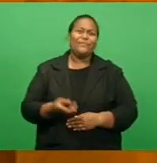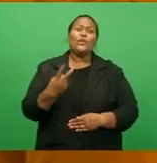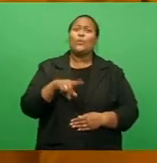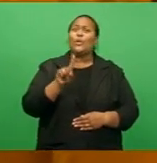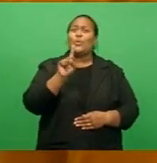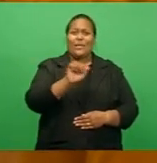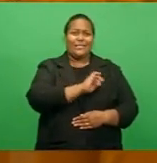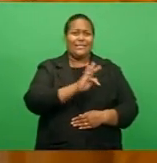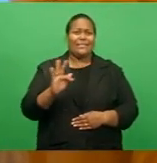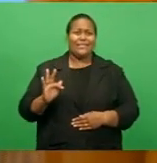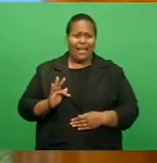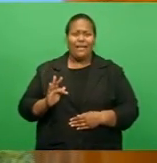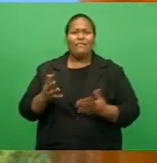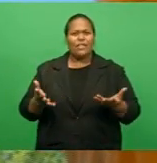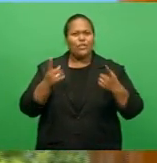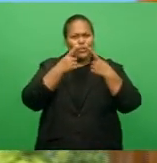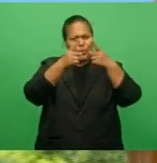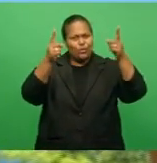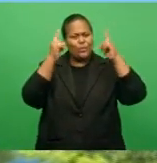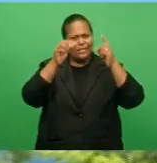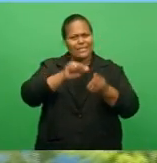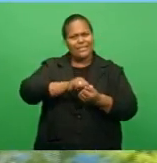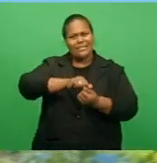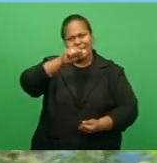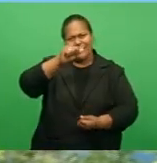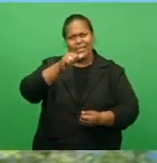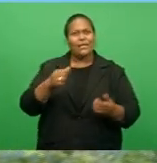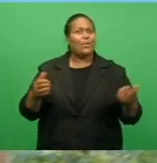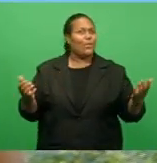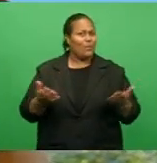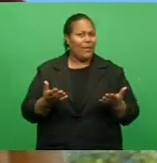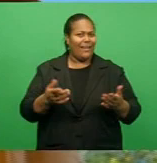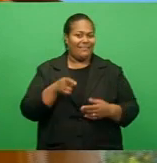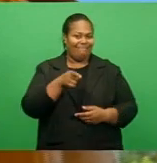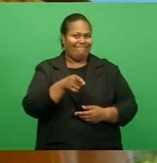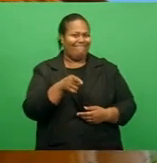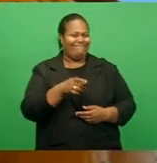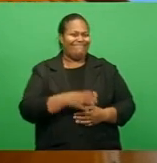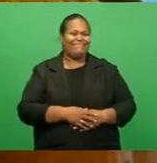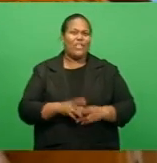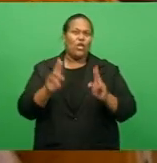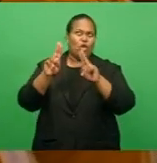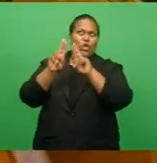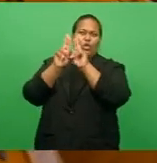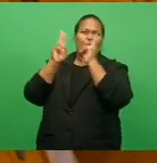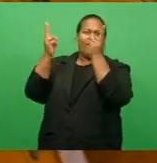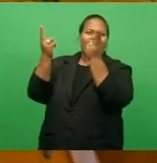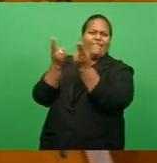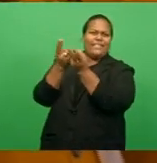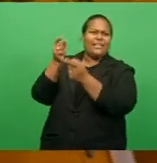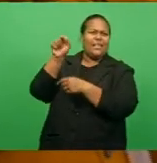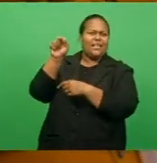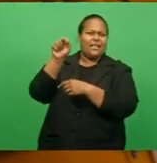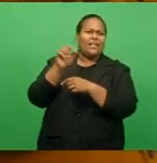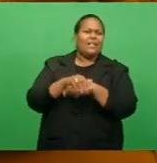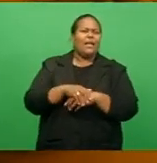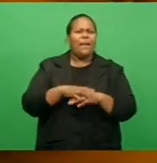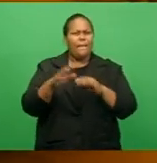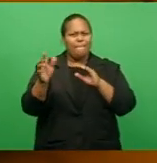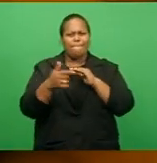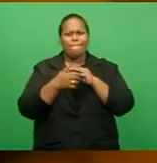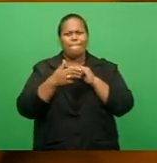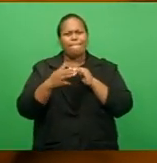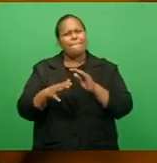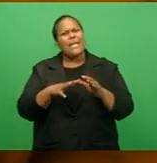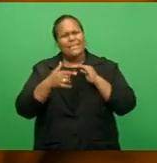in charge today graduated with a certificate in Mandela Rulers, a universal minimum standards on the treatment of prisoners. They went